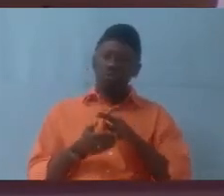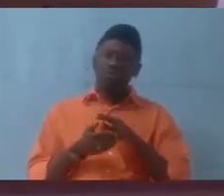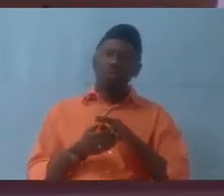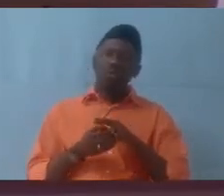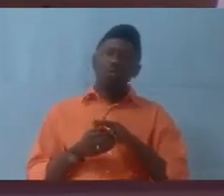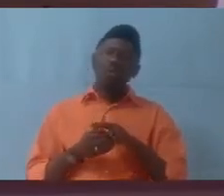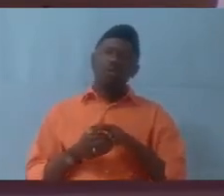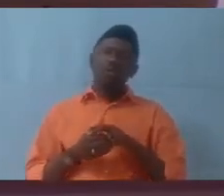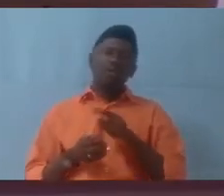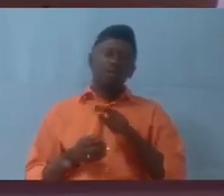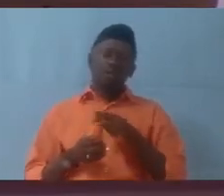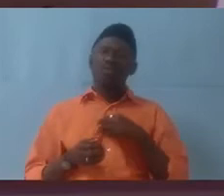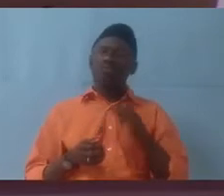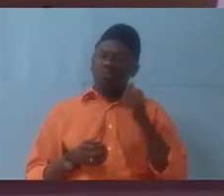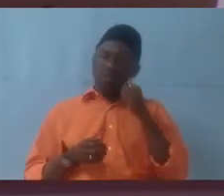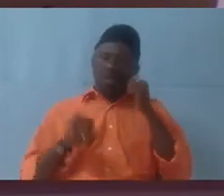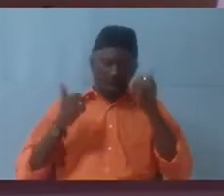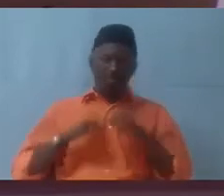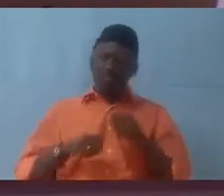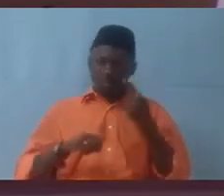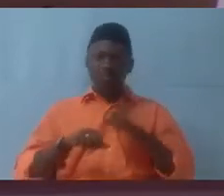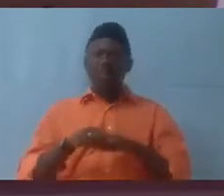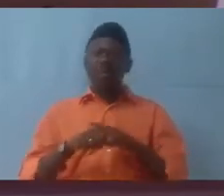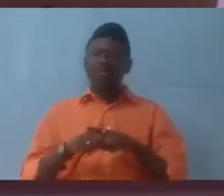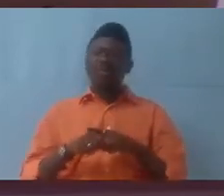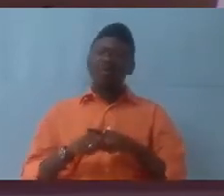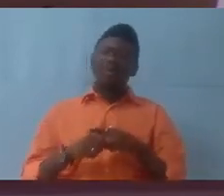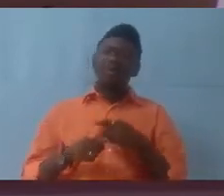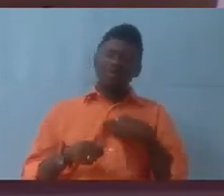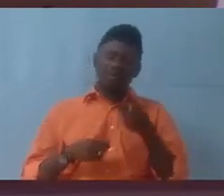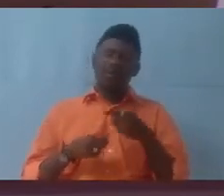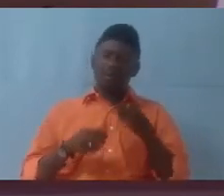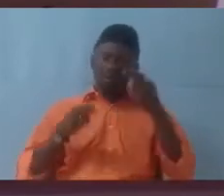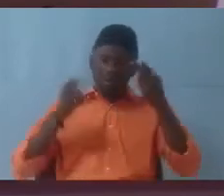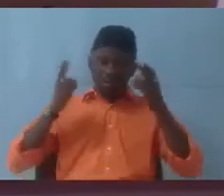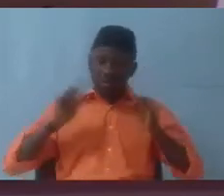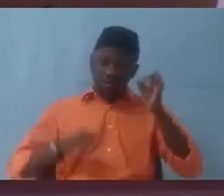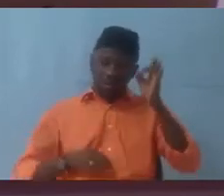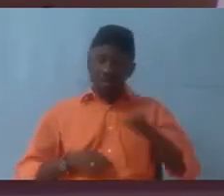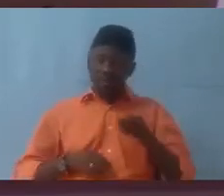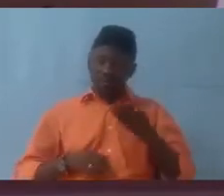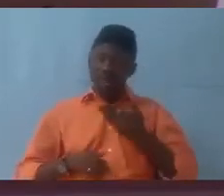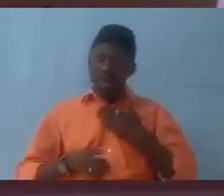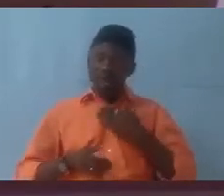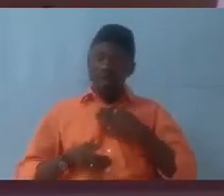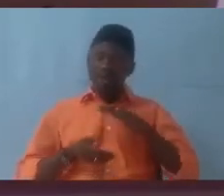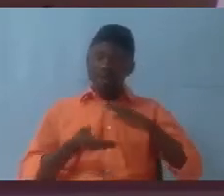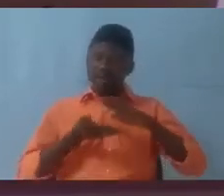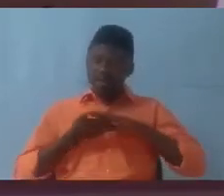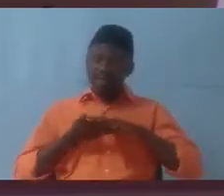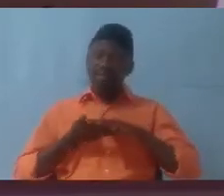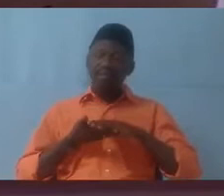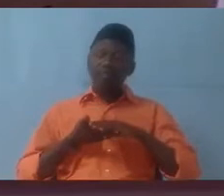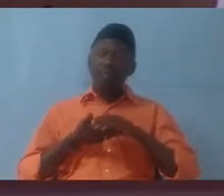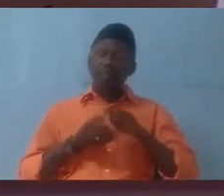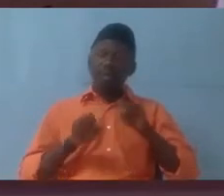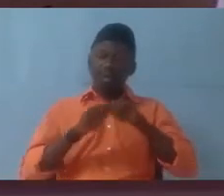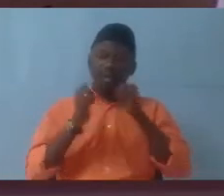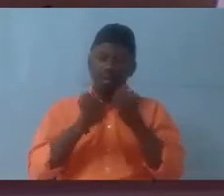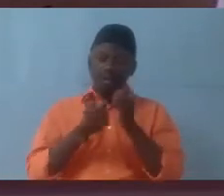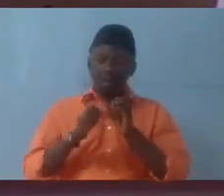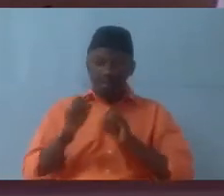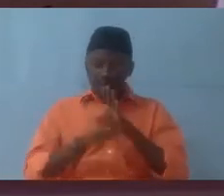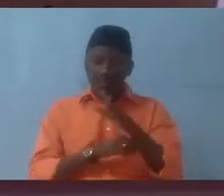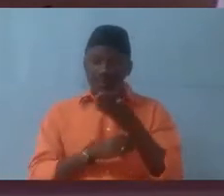yangi wara wax commission bi ne dal lolou dan faral di am la pour magistrate di am ndogal yo xamne mu ngi baye ko ci njit